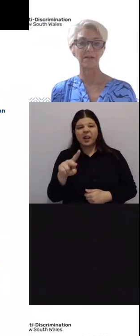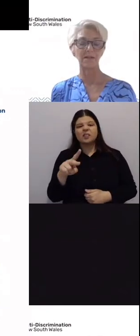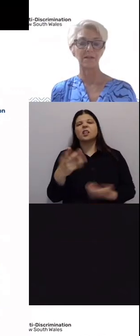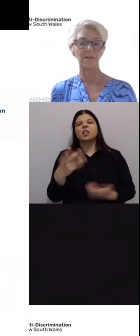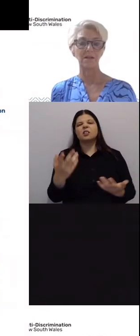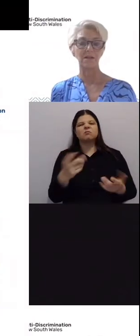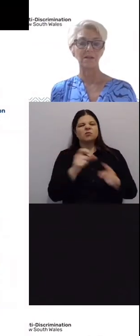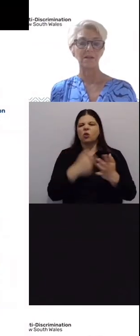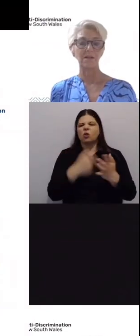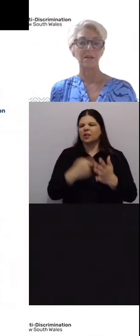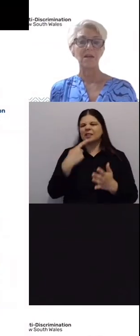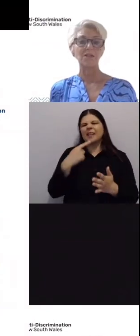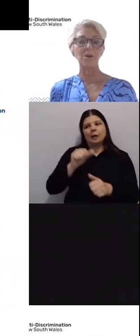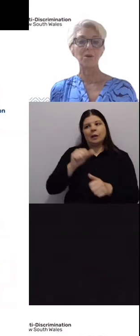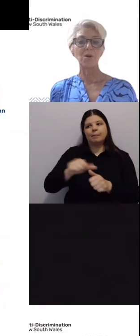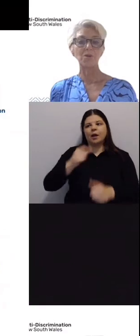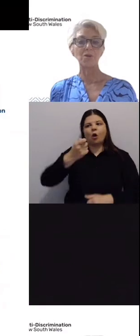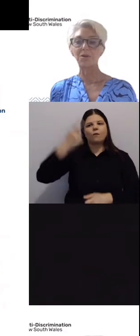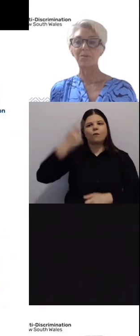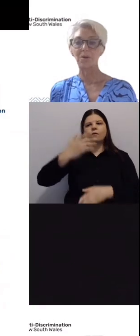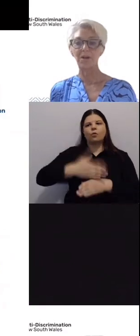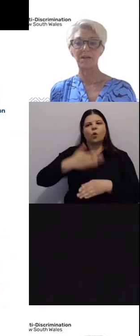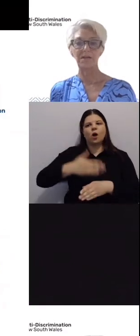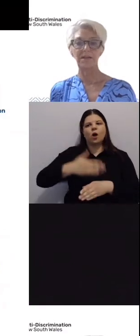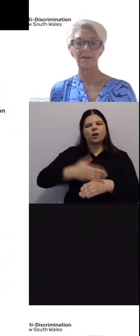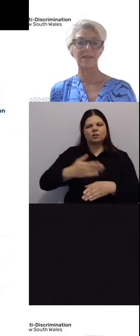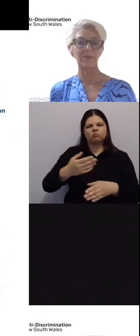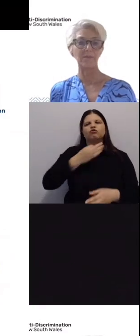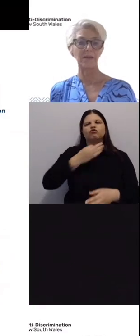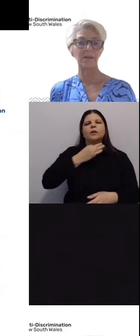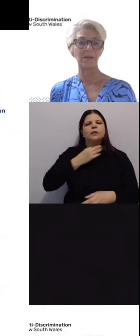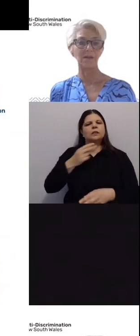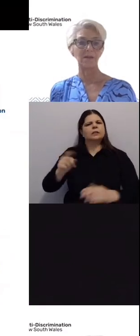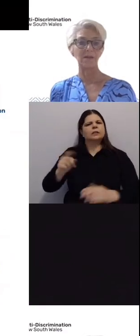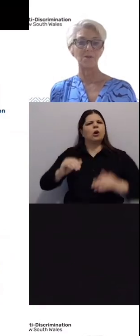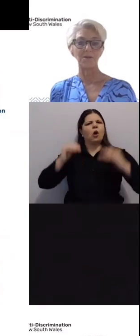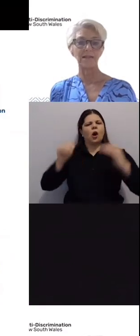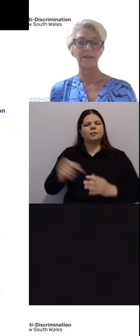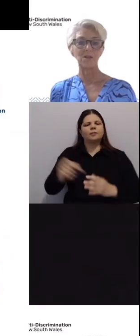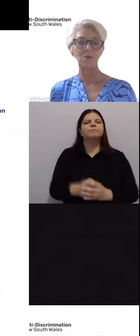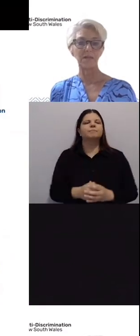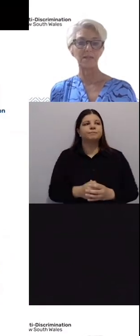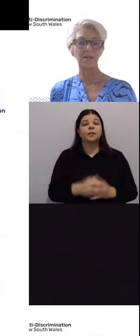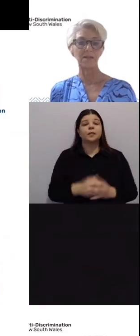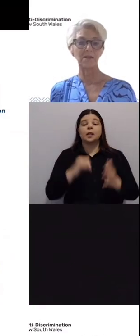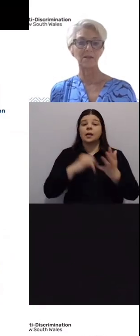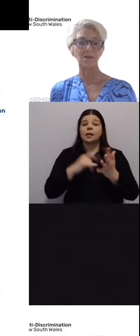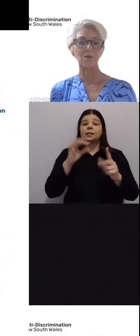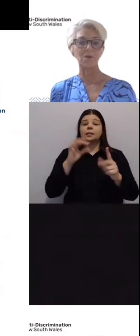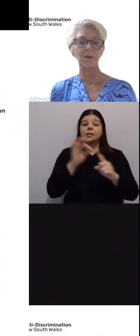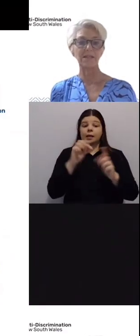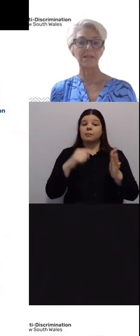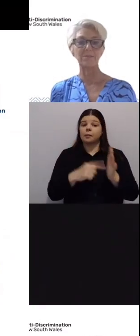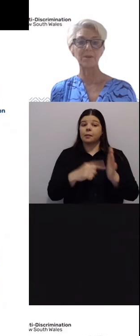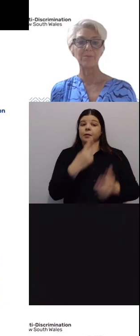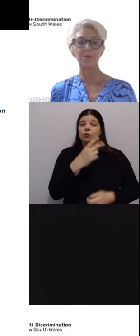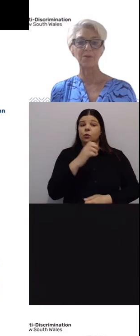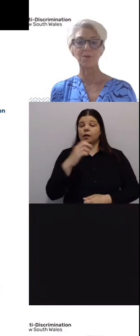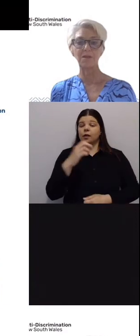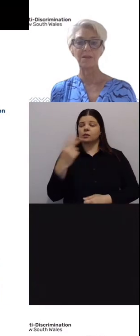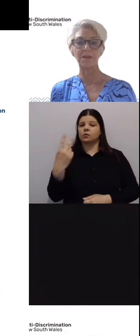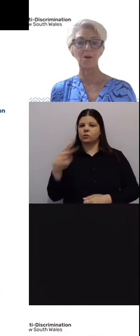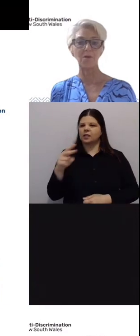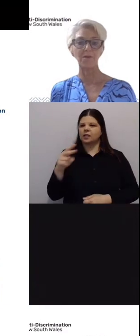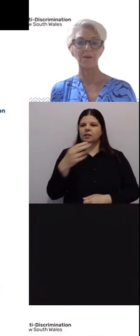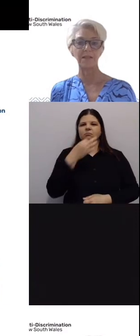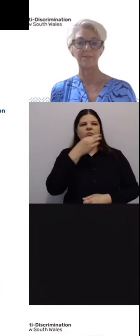her doctors. She approached her employer in September 2020, requesting to be put